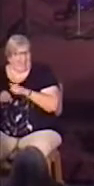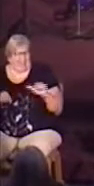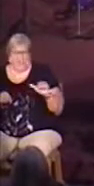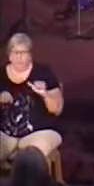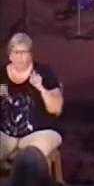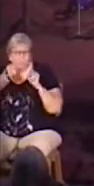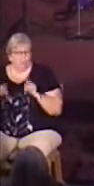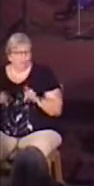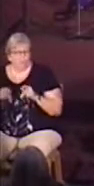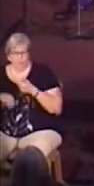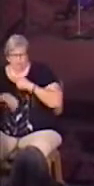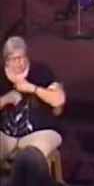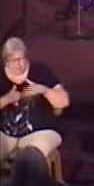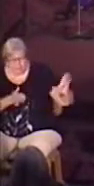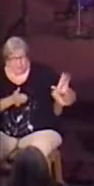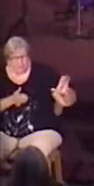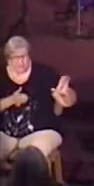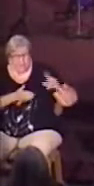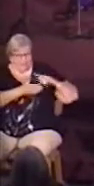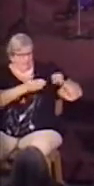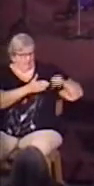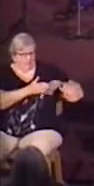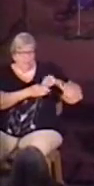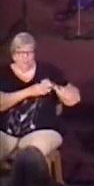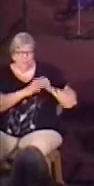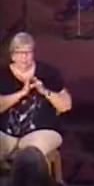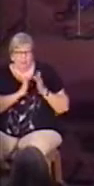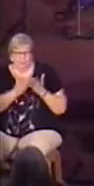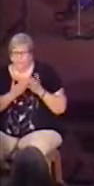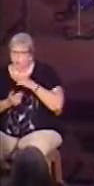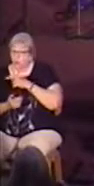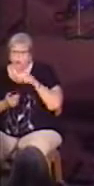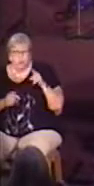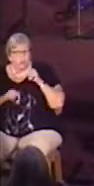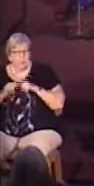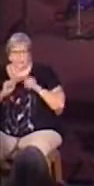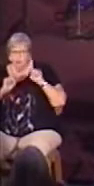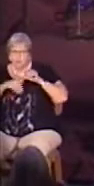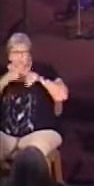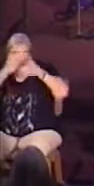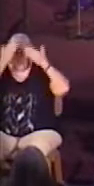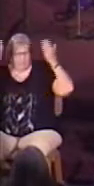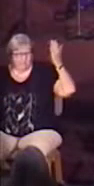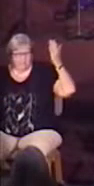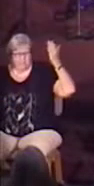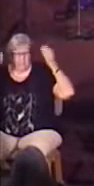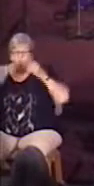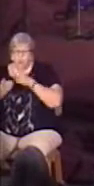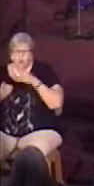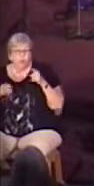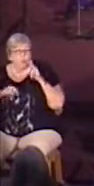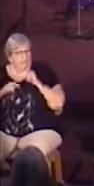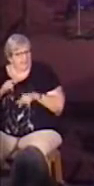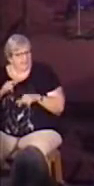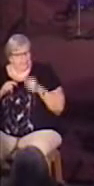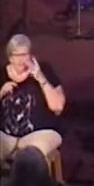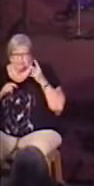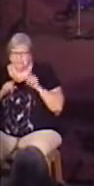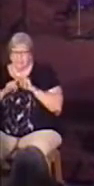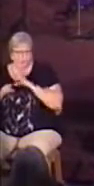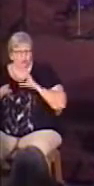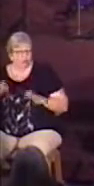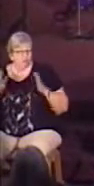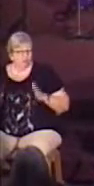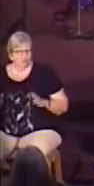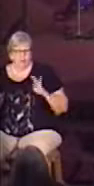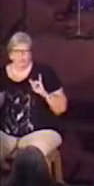person is rejected and condemned in the Bible. And you can't get to heaven. You can't be viewed as a Christian by God